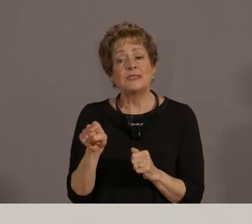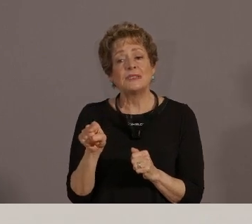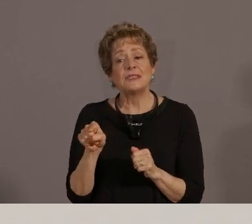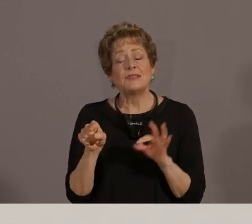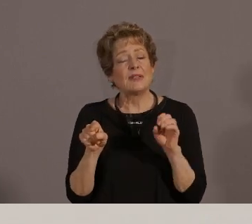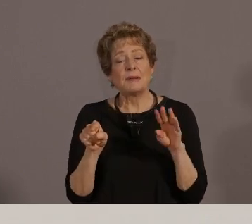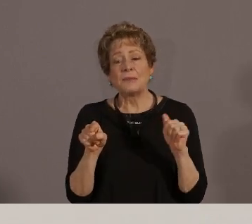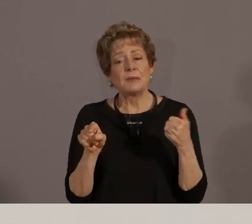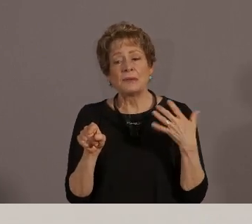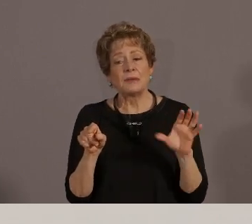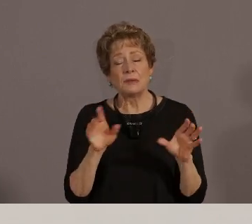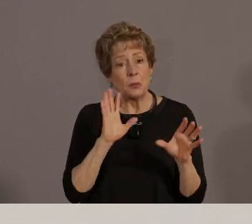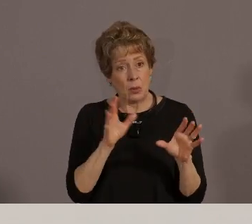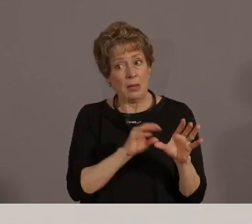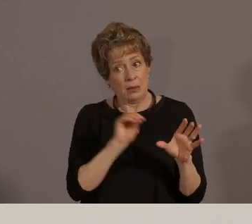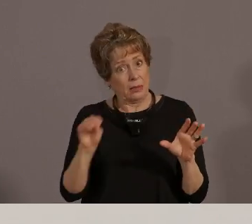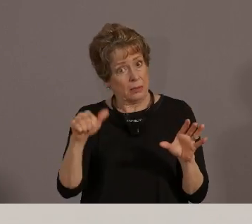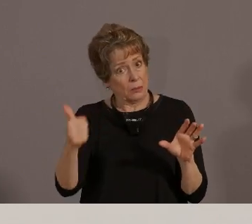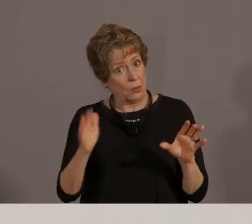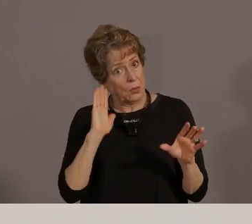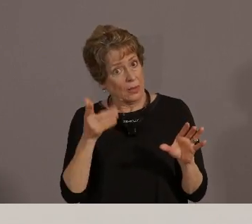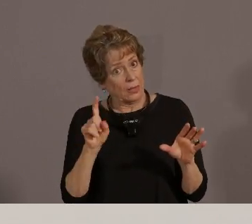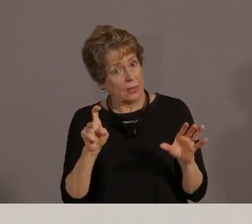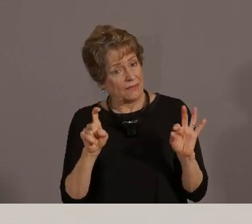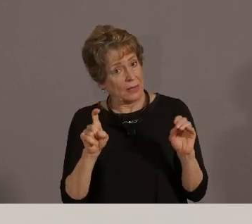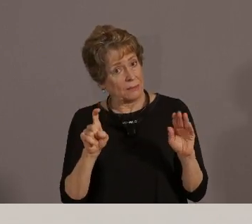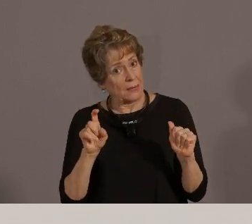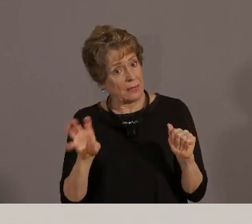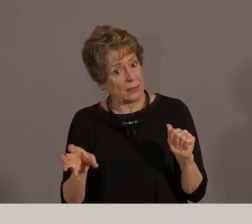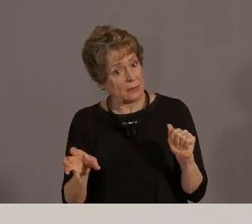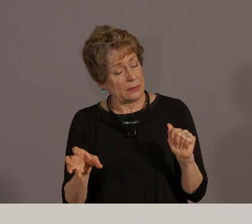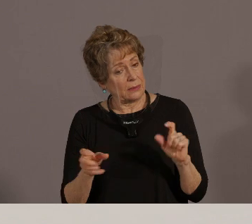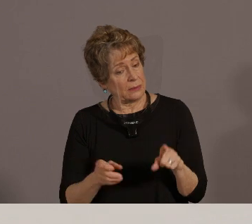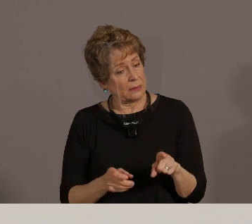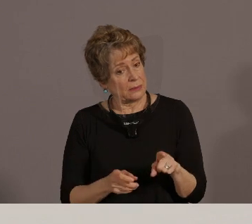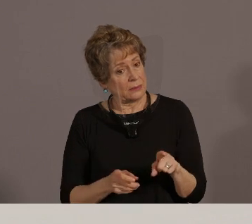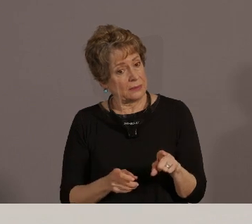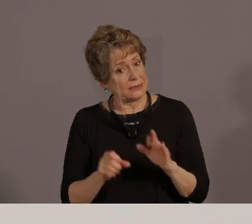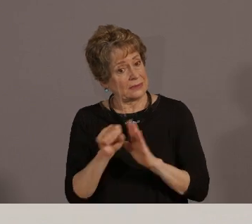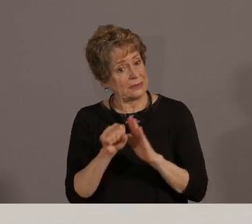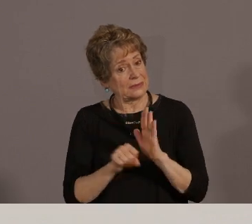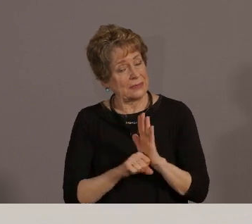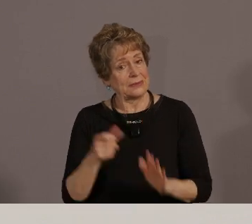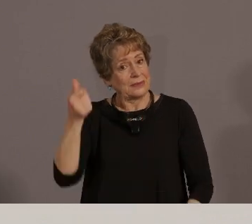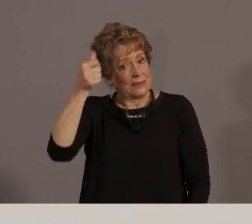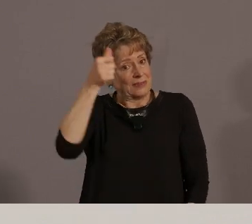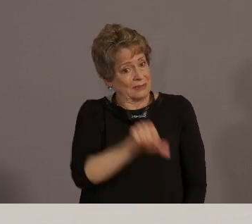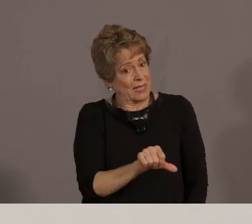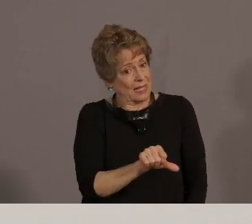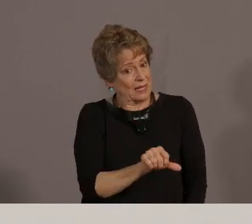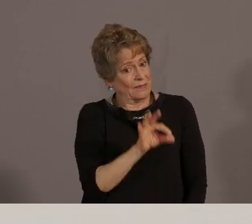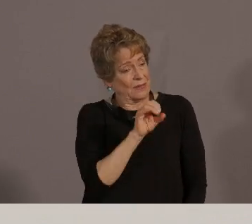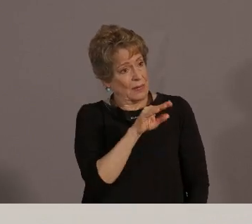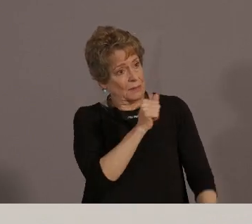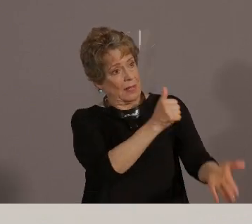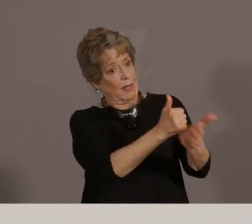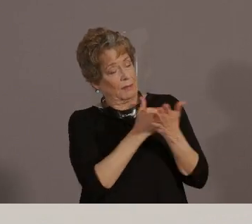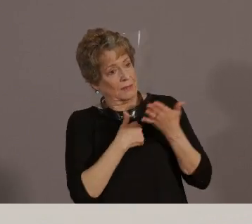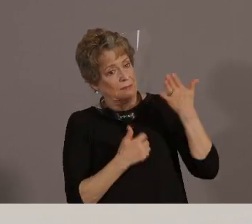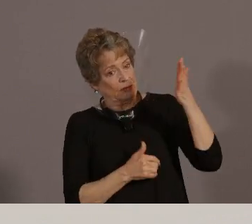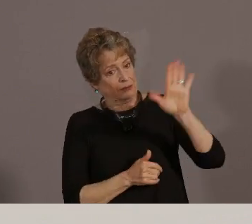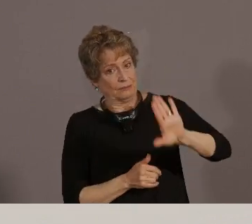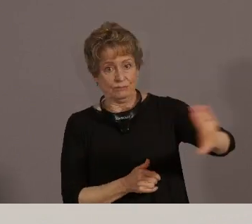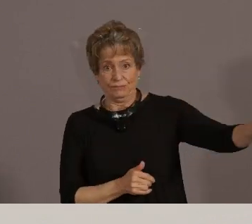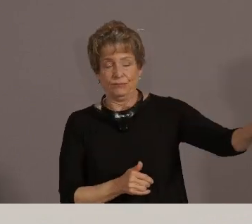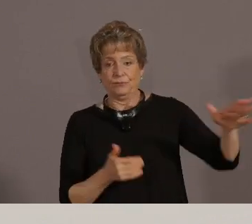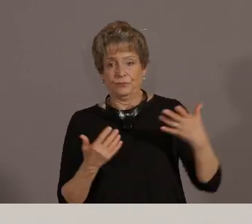the state has declined getting a FEMA federally operated site in the state, yes. Okay, thank you.